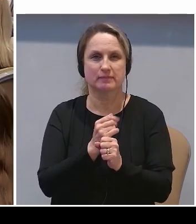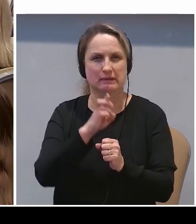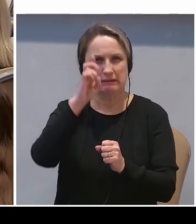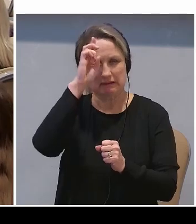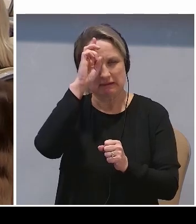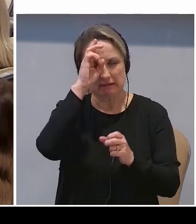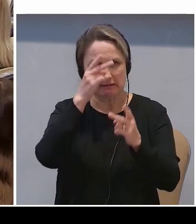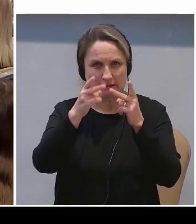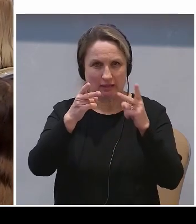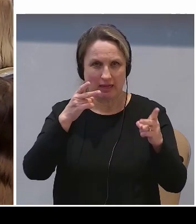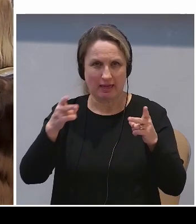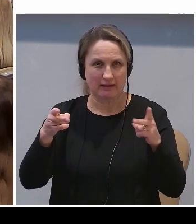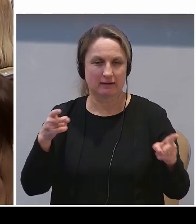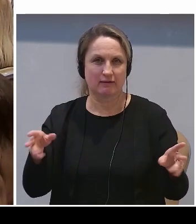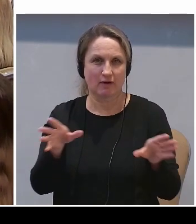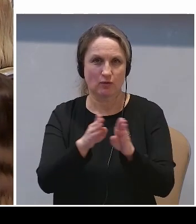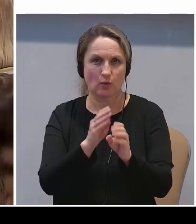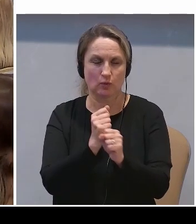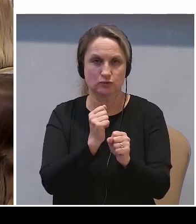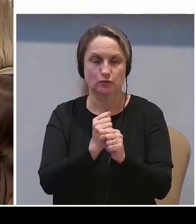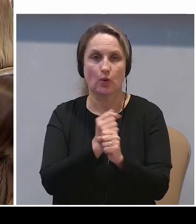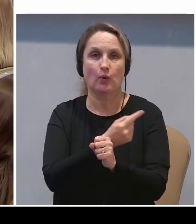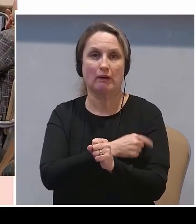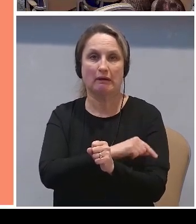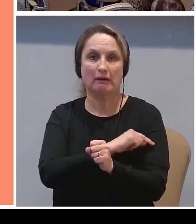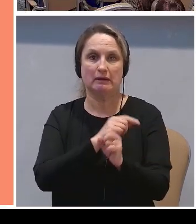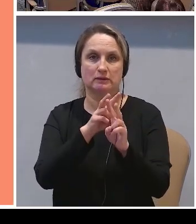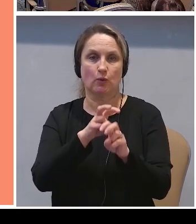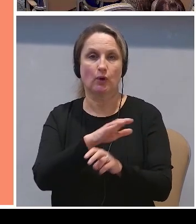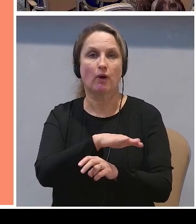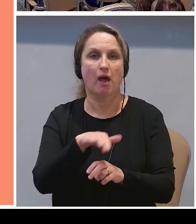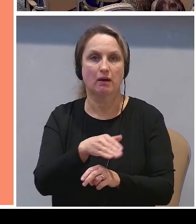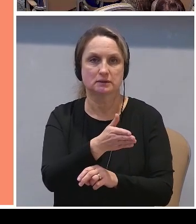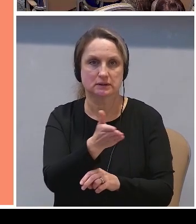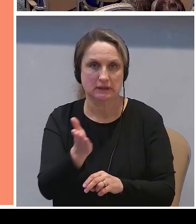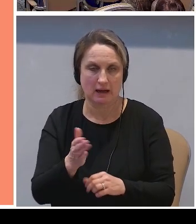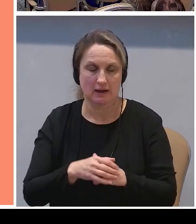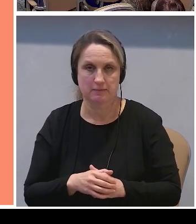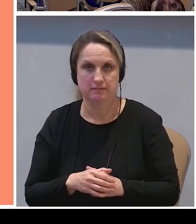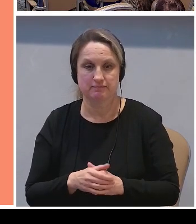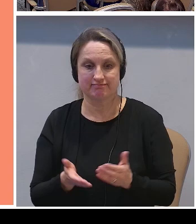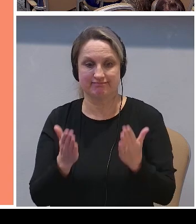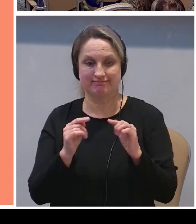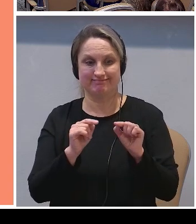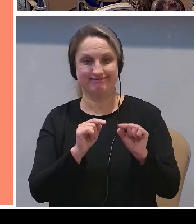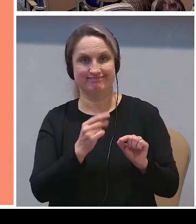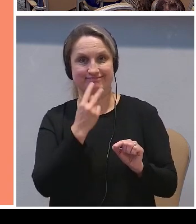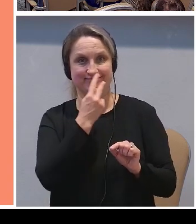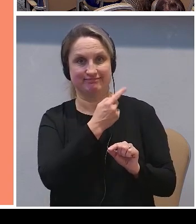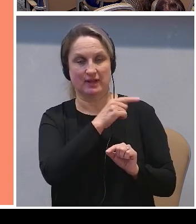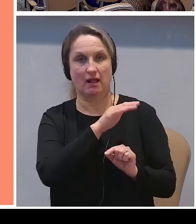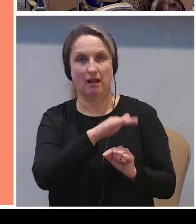the Rare Disease Clinical Trial Toolbox, this one was developed through the European Joint Programme for Rare Diseases that just finalized,